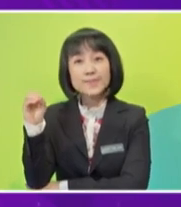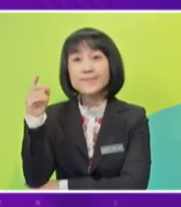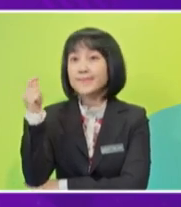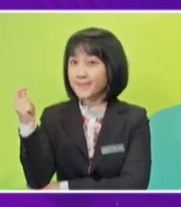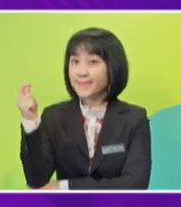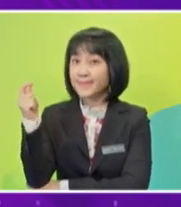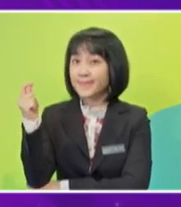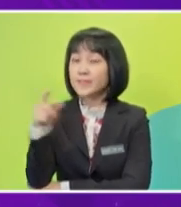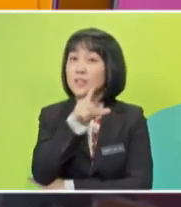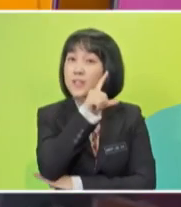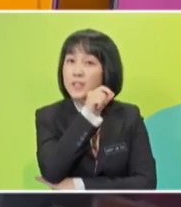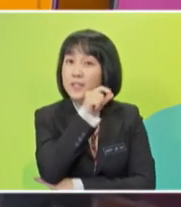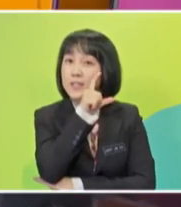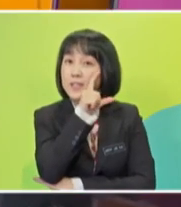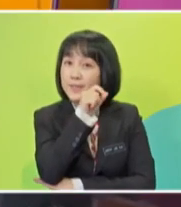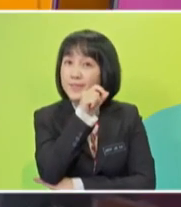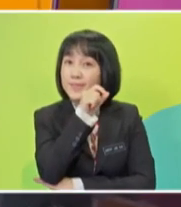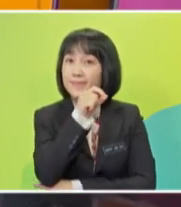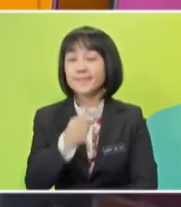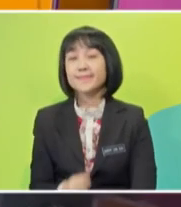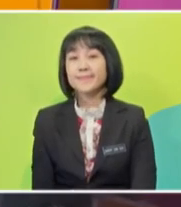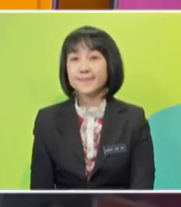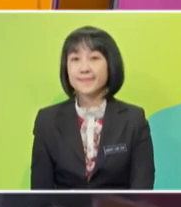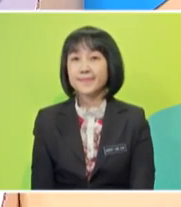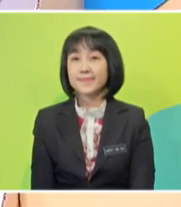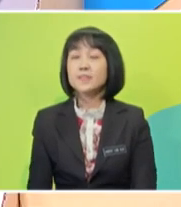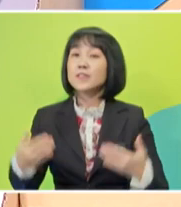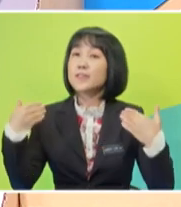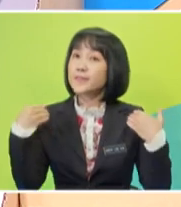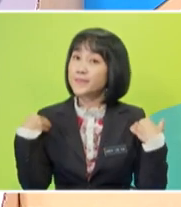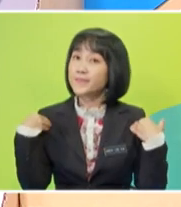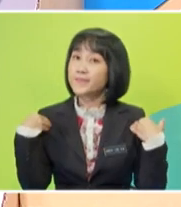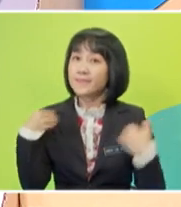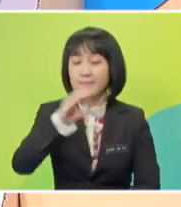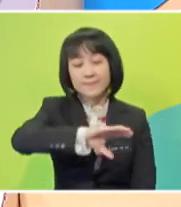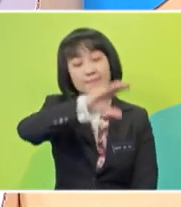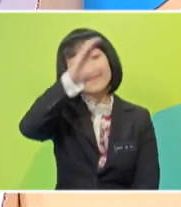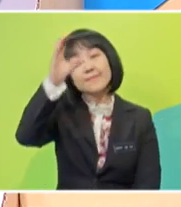P-A-R-R-O-T. Parrot. Okay. And we also have camel.